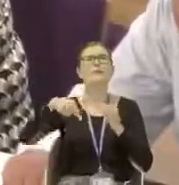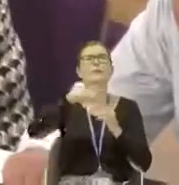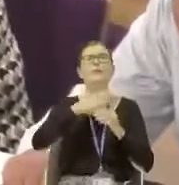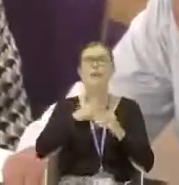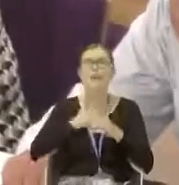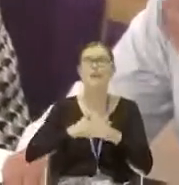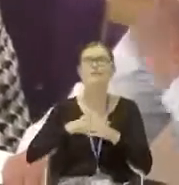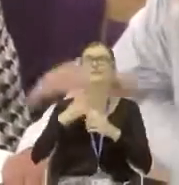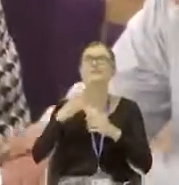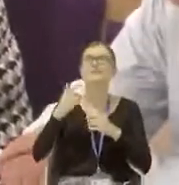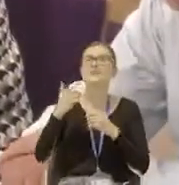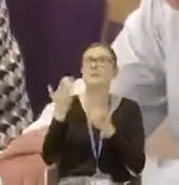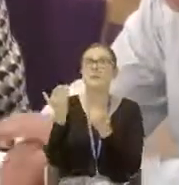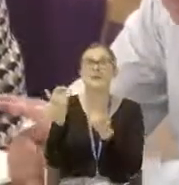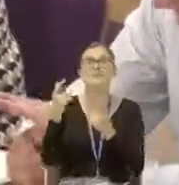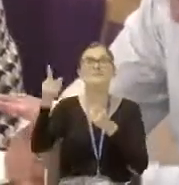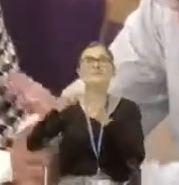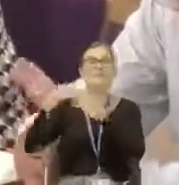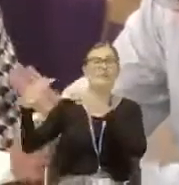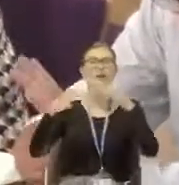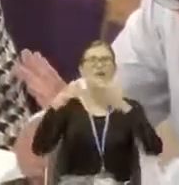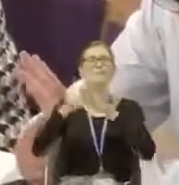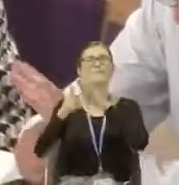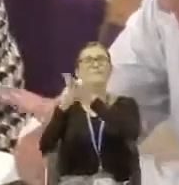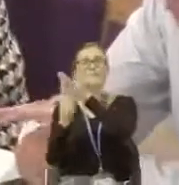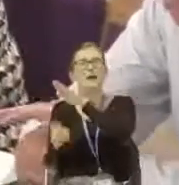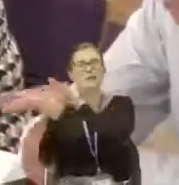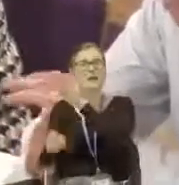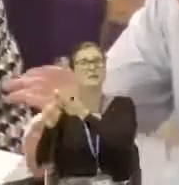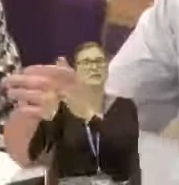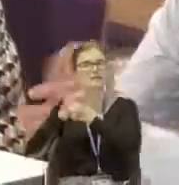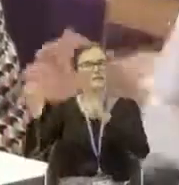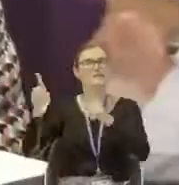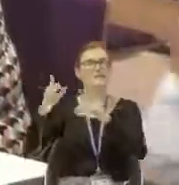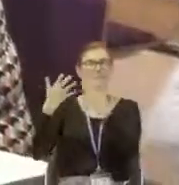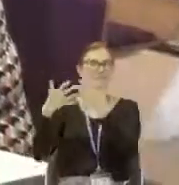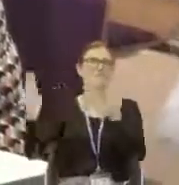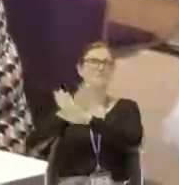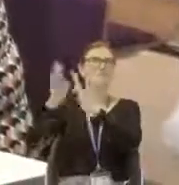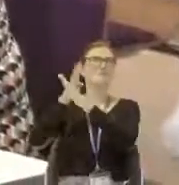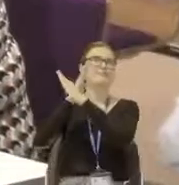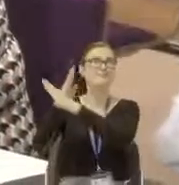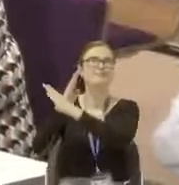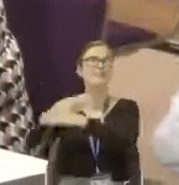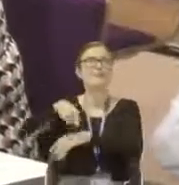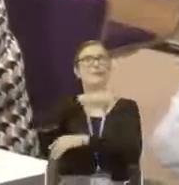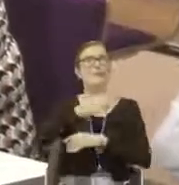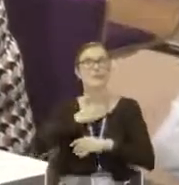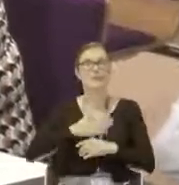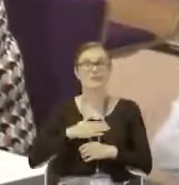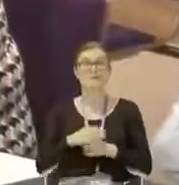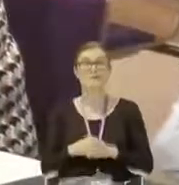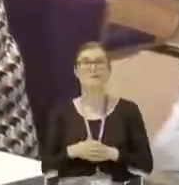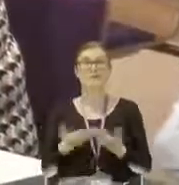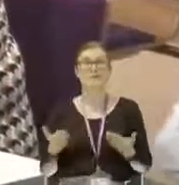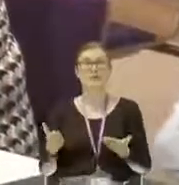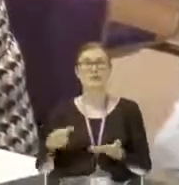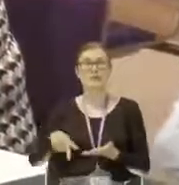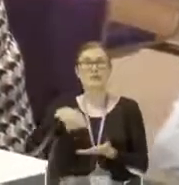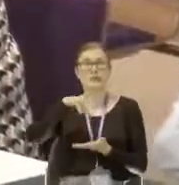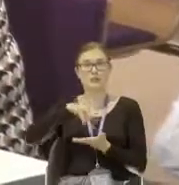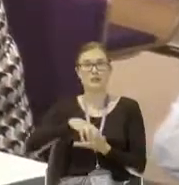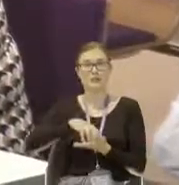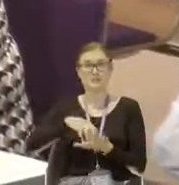takes approximately 4 hours with the car to the Ukrainian border. Our neighbors are